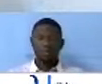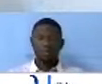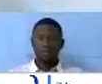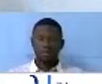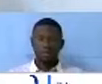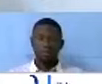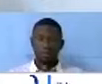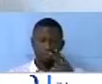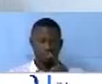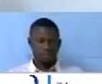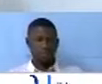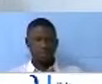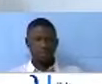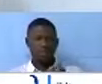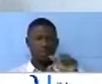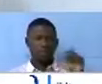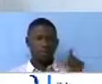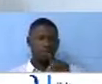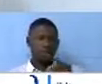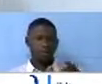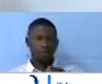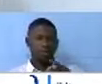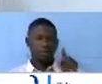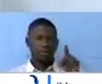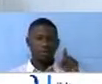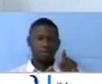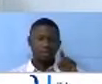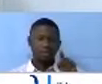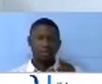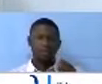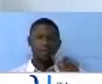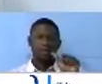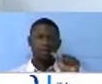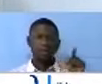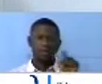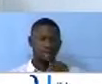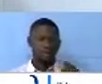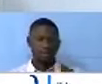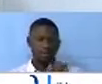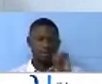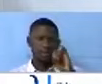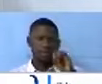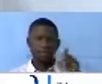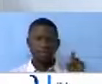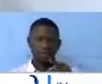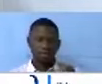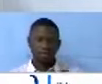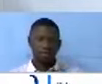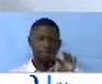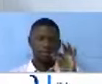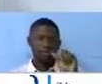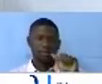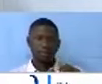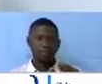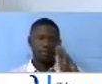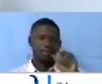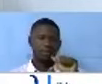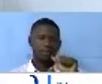Assis Tamba, Mungudu Lamin Jaju, Assis Jawara. No. I'm sorry, sir. No.